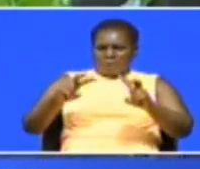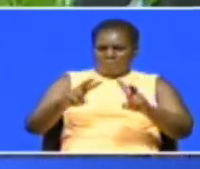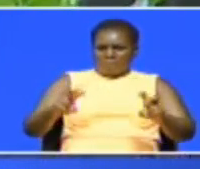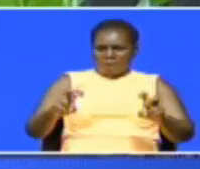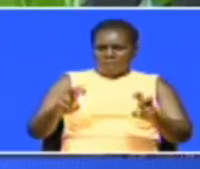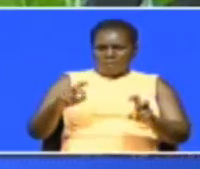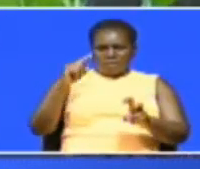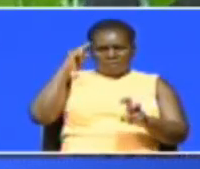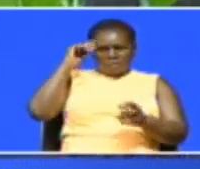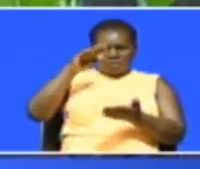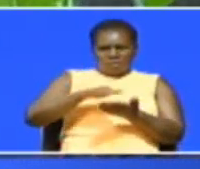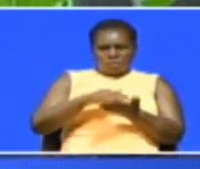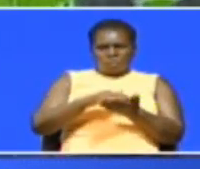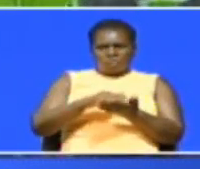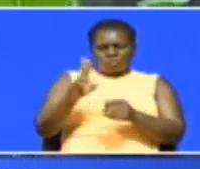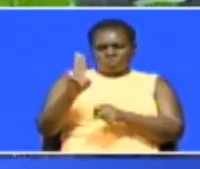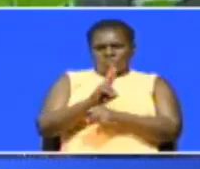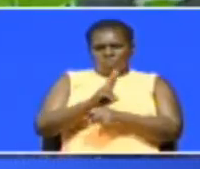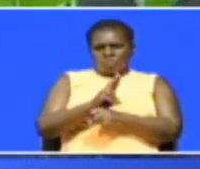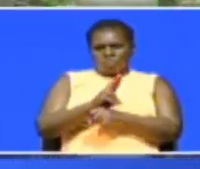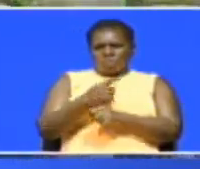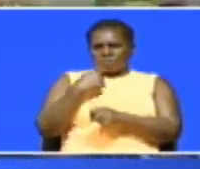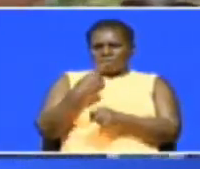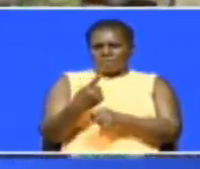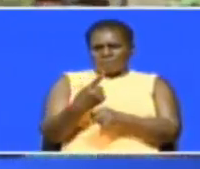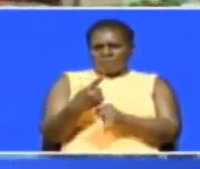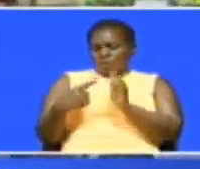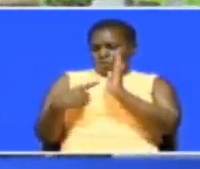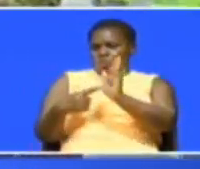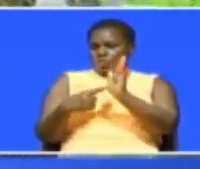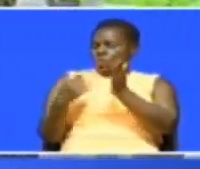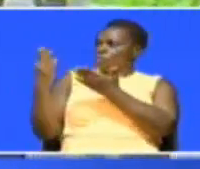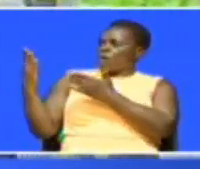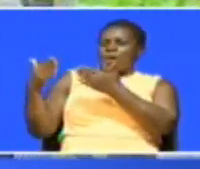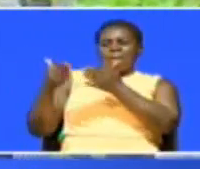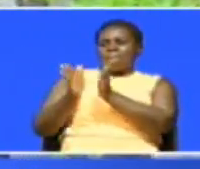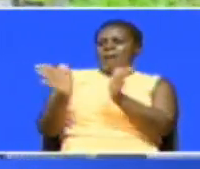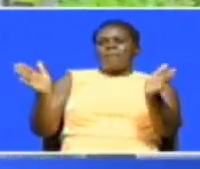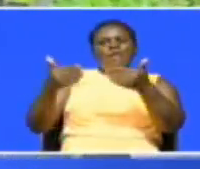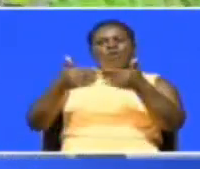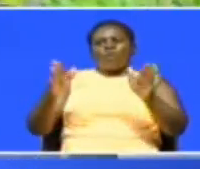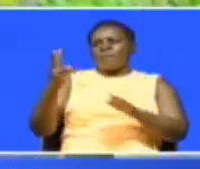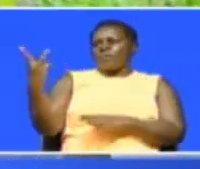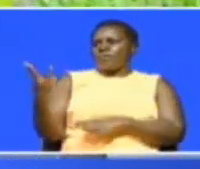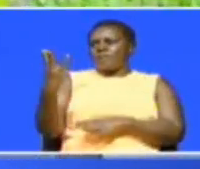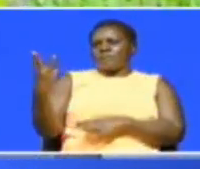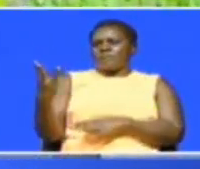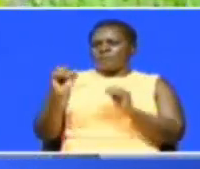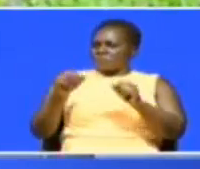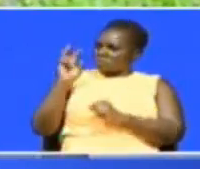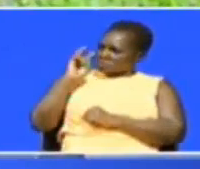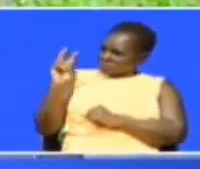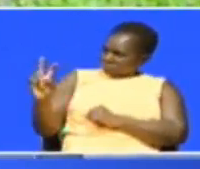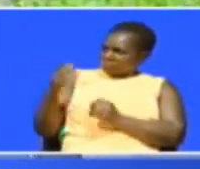consider ways to reduce your inputs. Annie Nyaga says that the demo farm is open to the public every Wednesday, where you can go